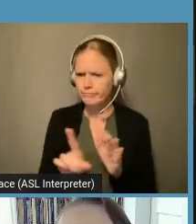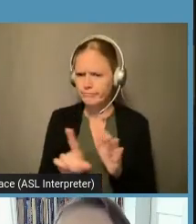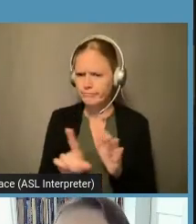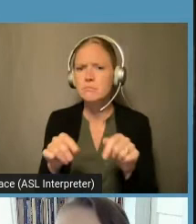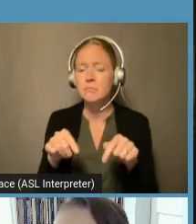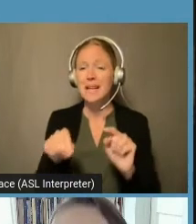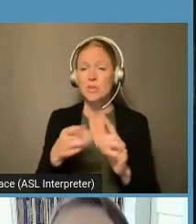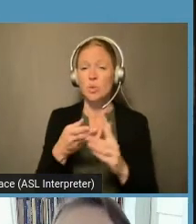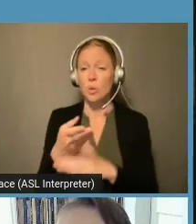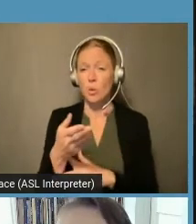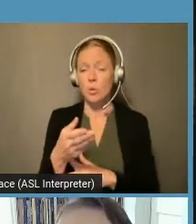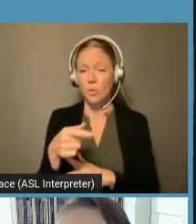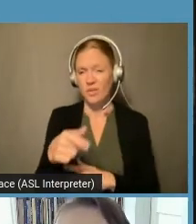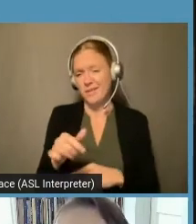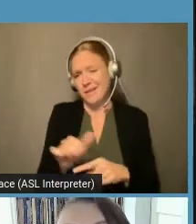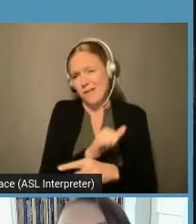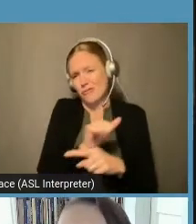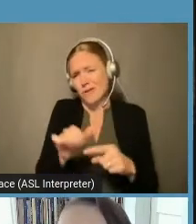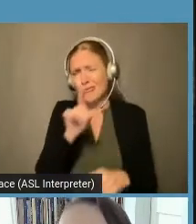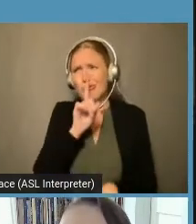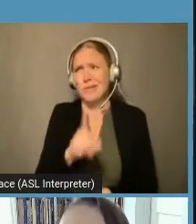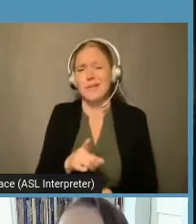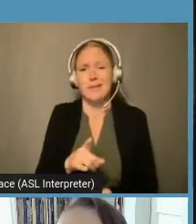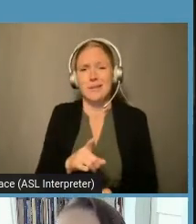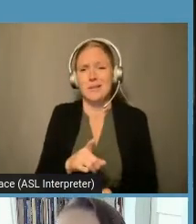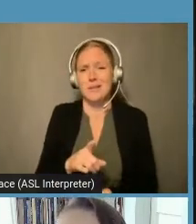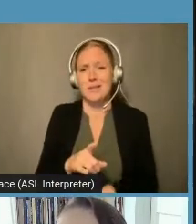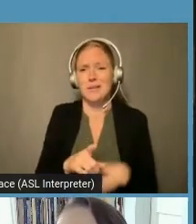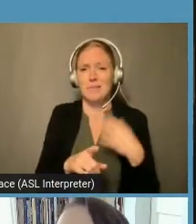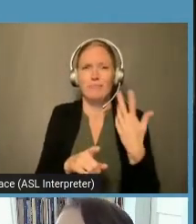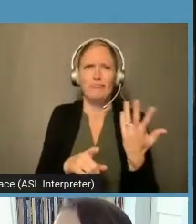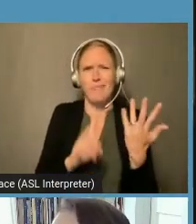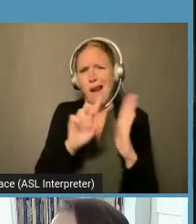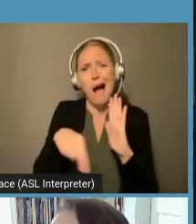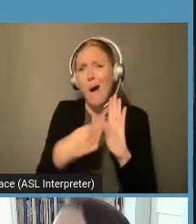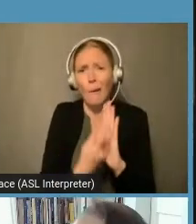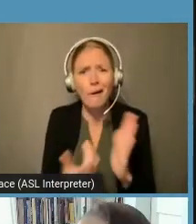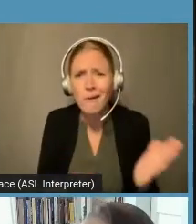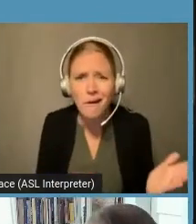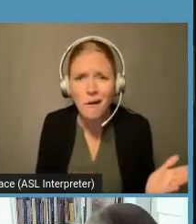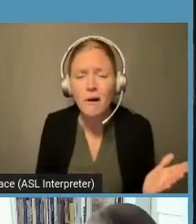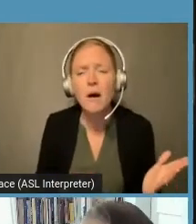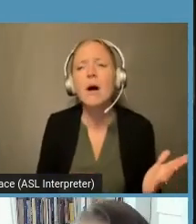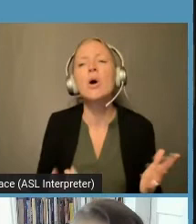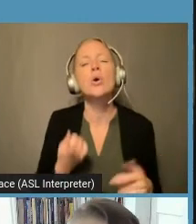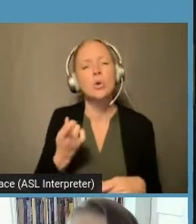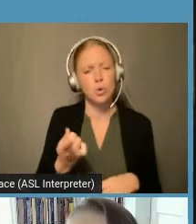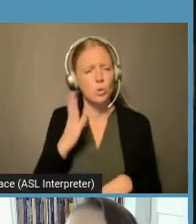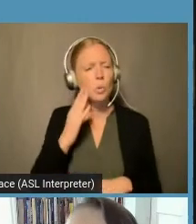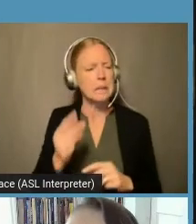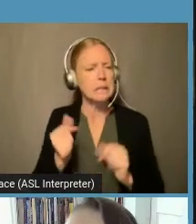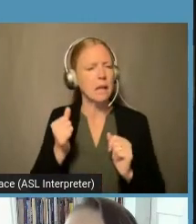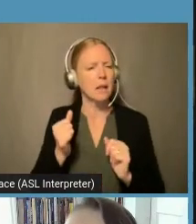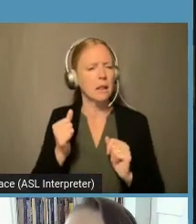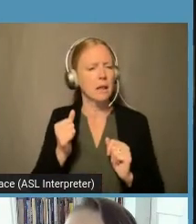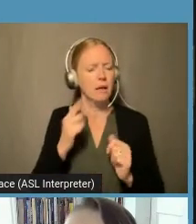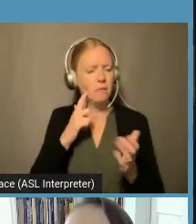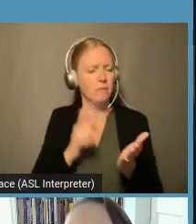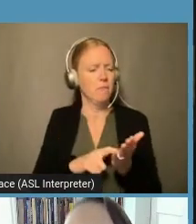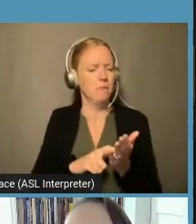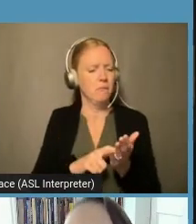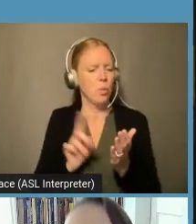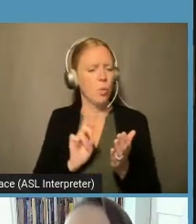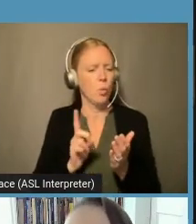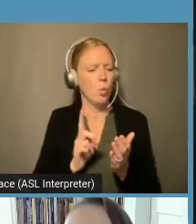which probably will only take you an hour to do, you'll suddenly have a lot more awareness of where the holes are